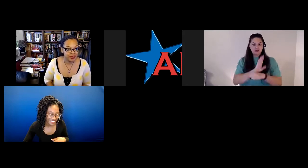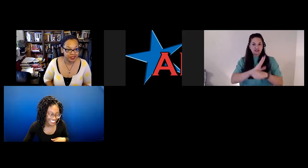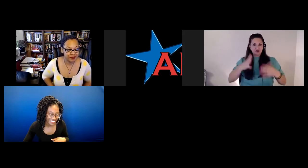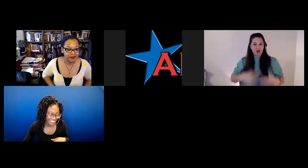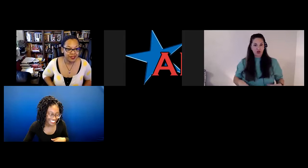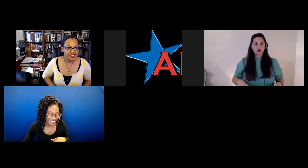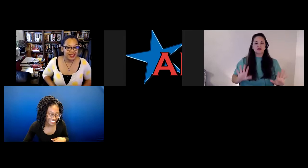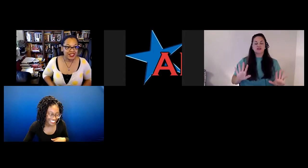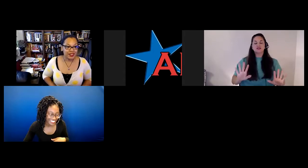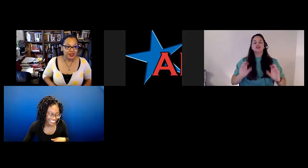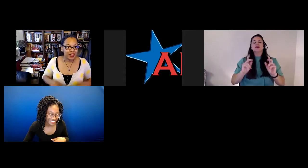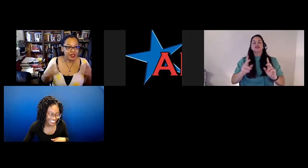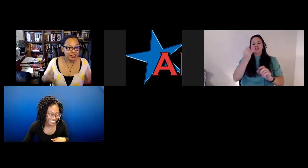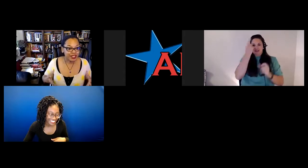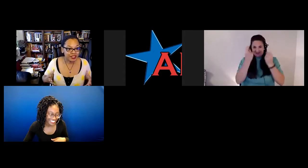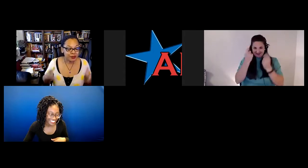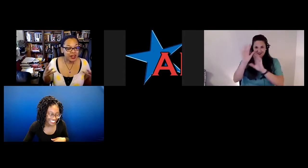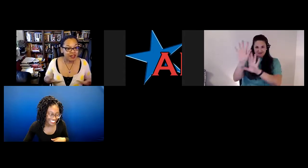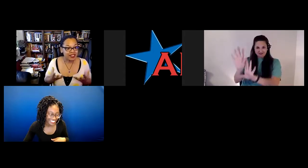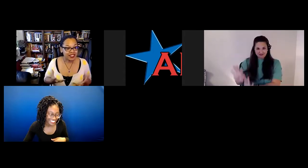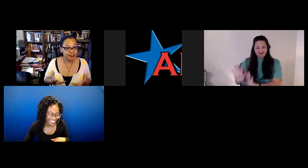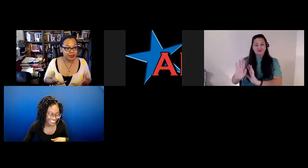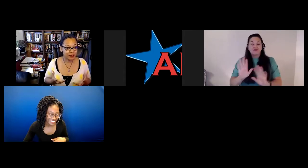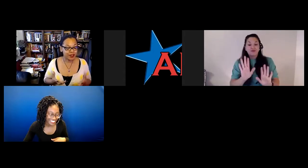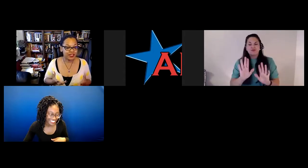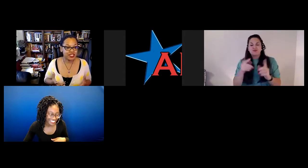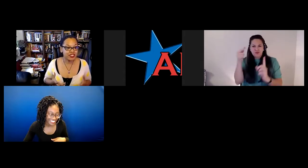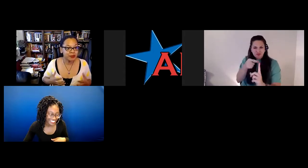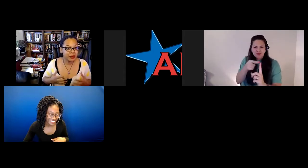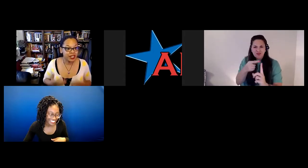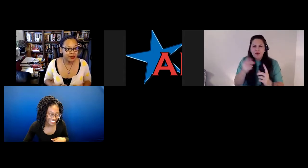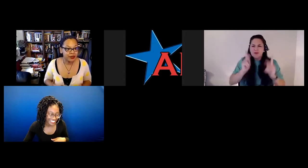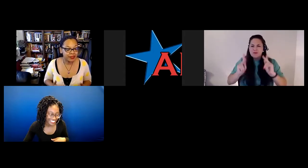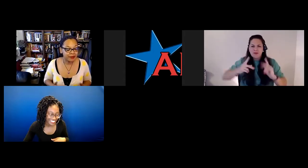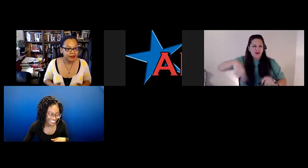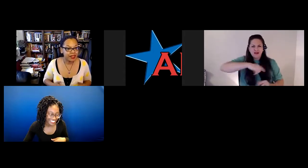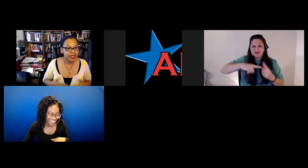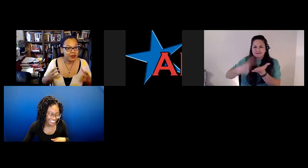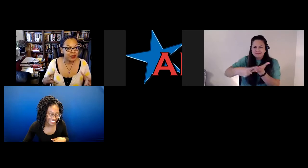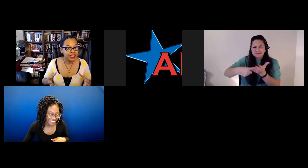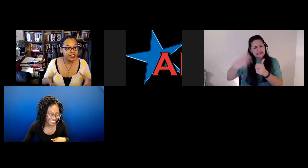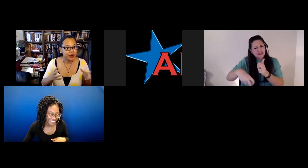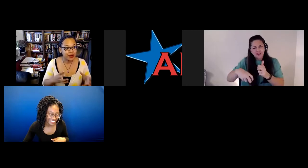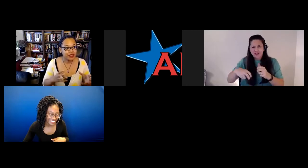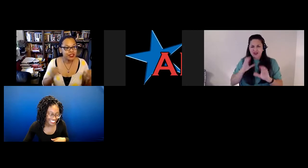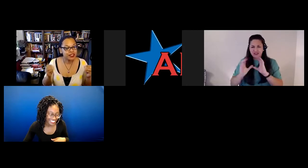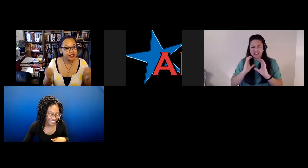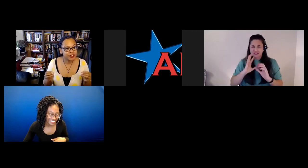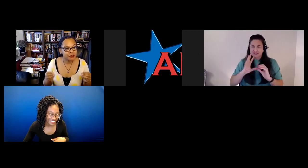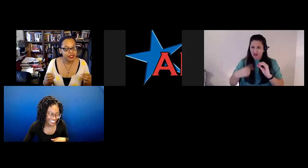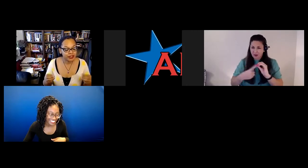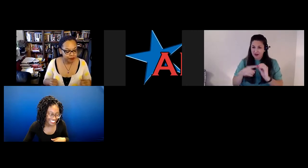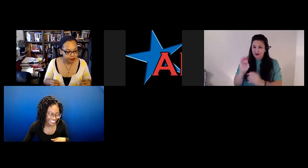here's the thing. A lot of us, when we're having these difficult conversations about equity and equality, the